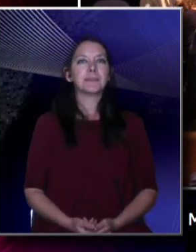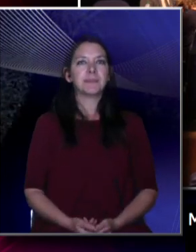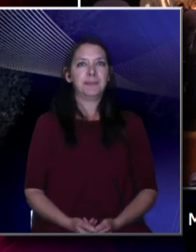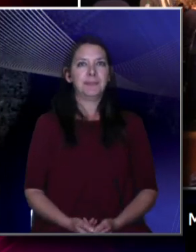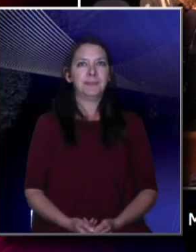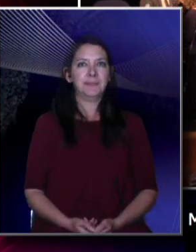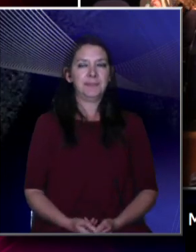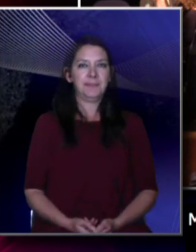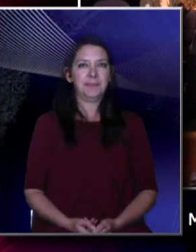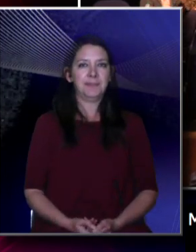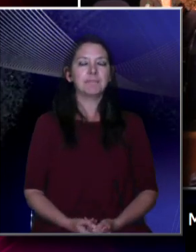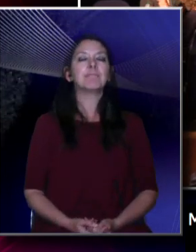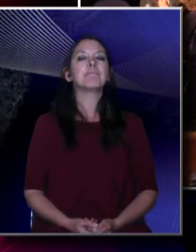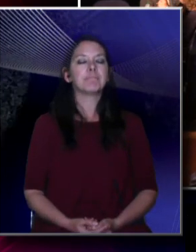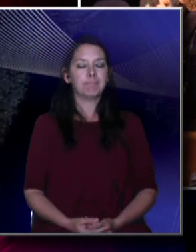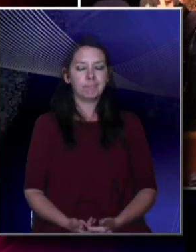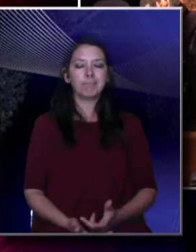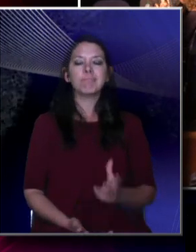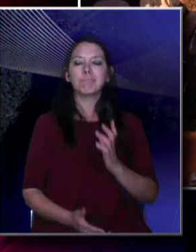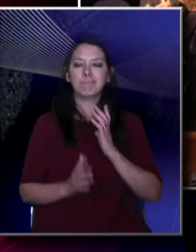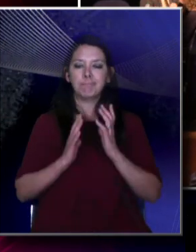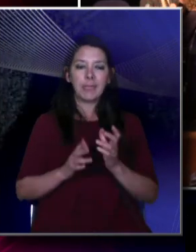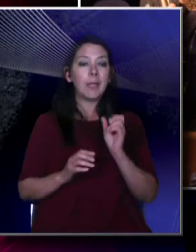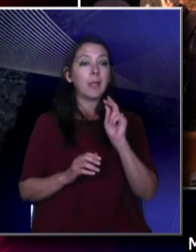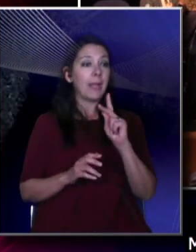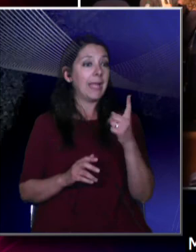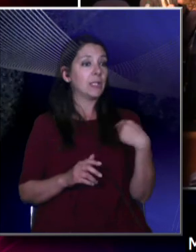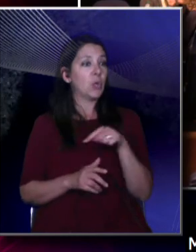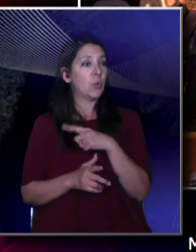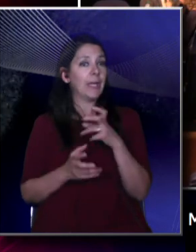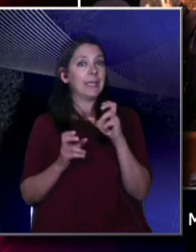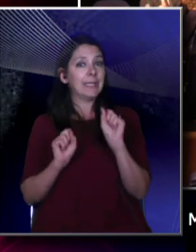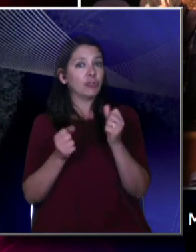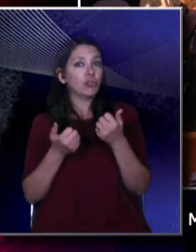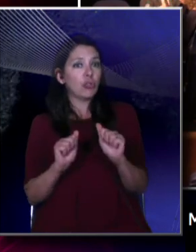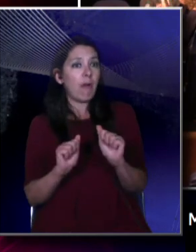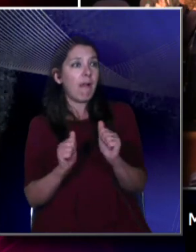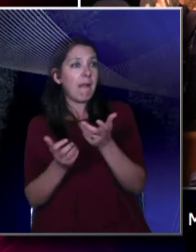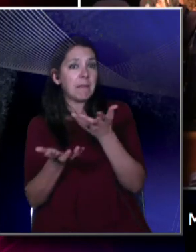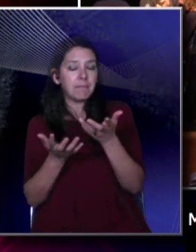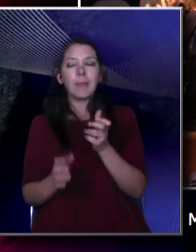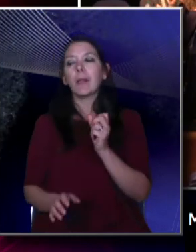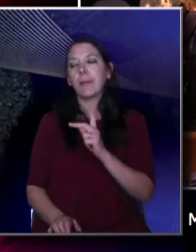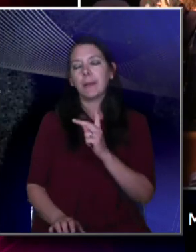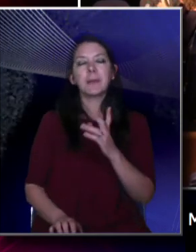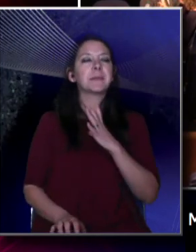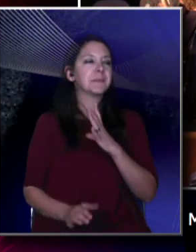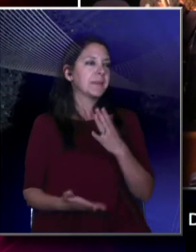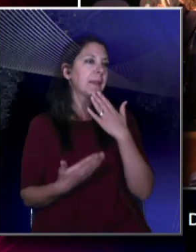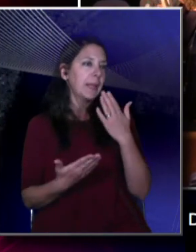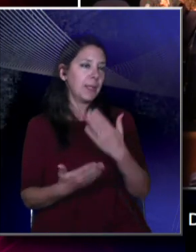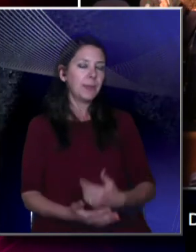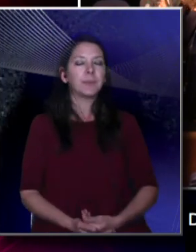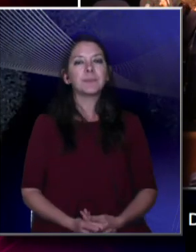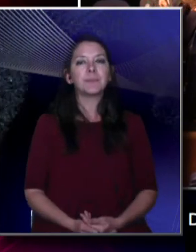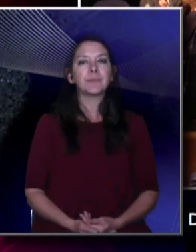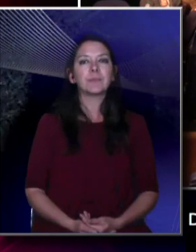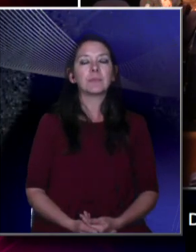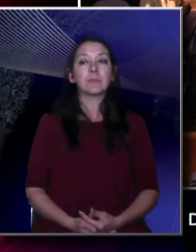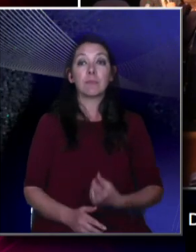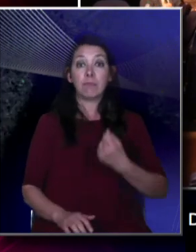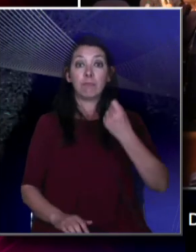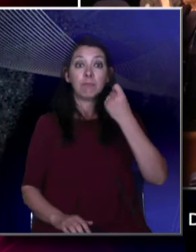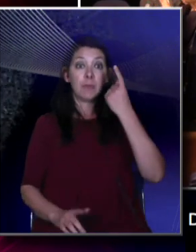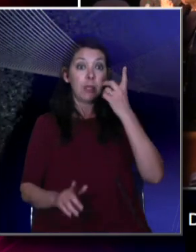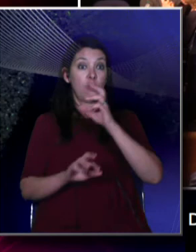Okay, point taken. Let's make an attempt at it. I think Thank you. it's Yeah, important enough to Hamilton. do as well. Are we clear on the agenda items